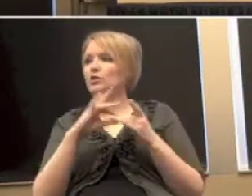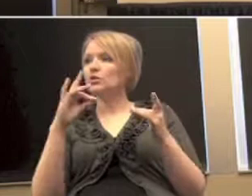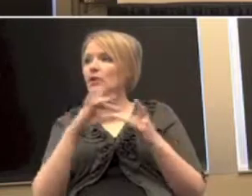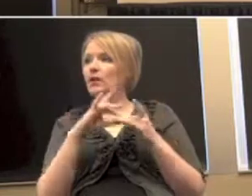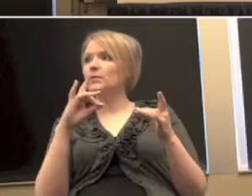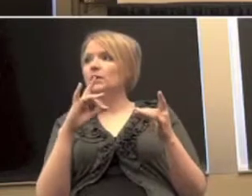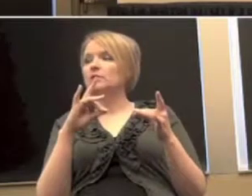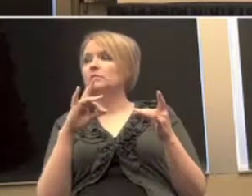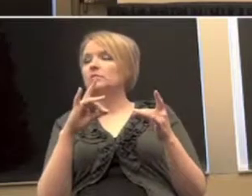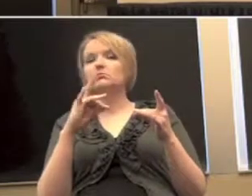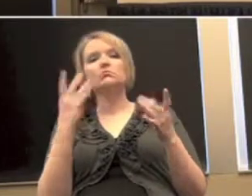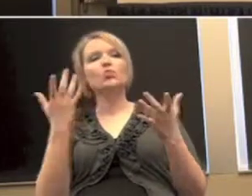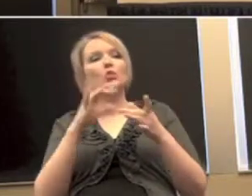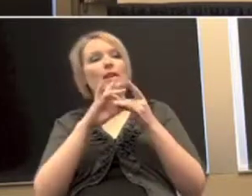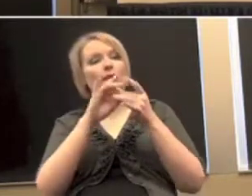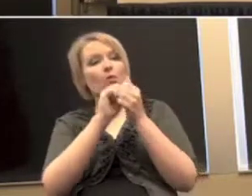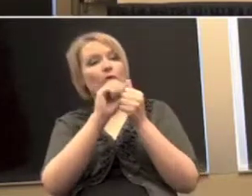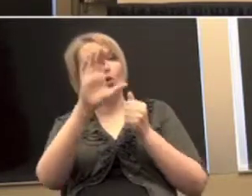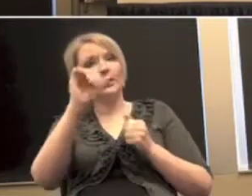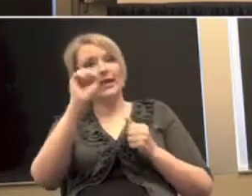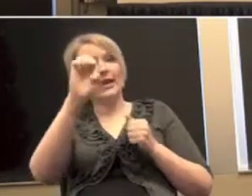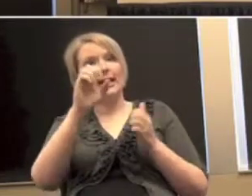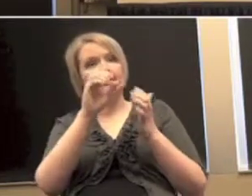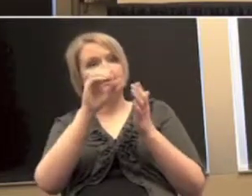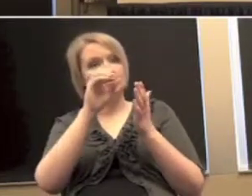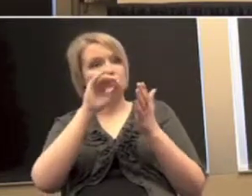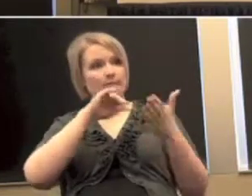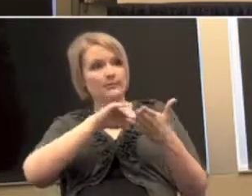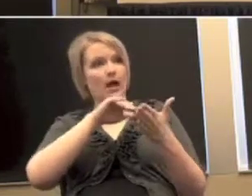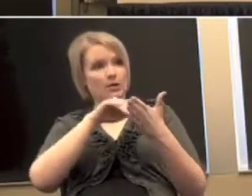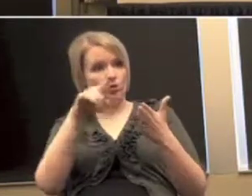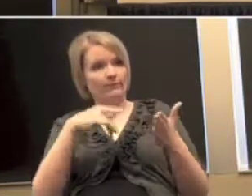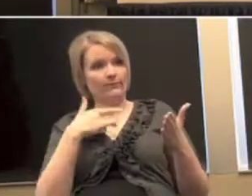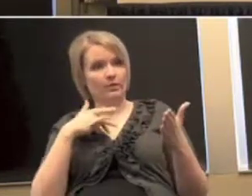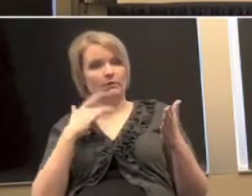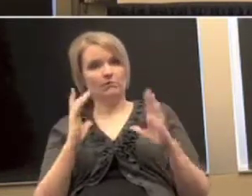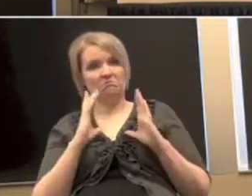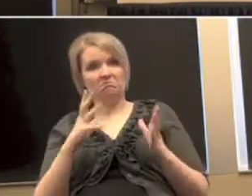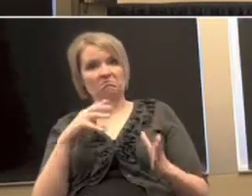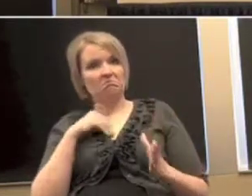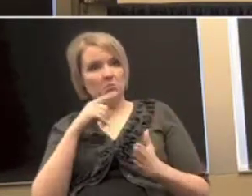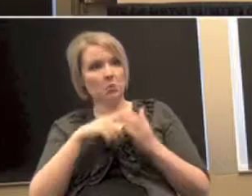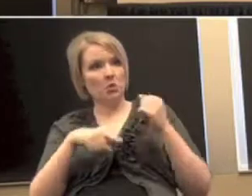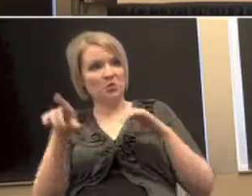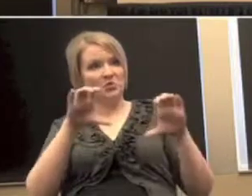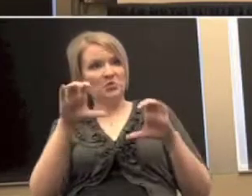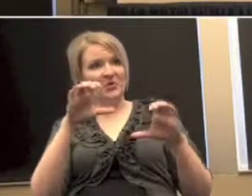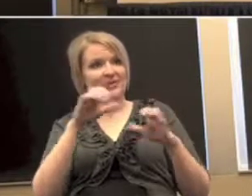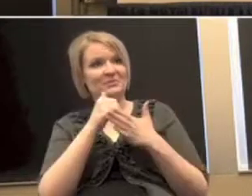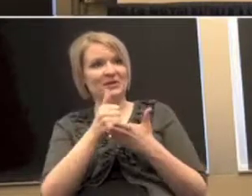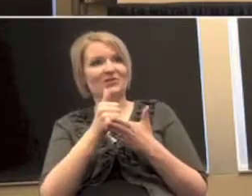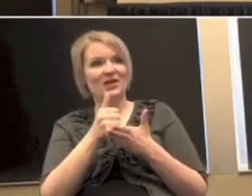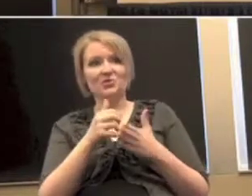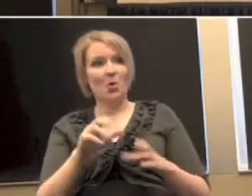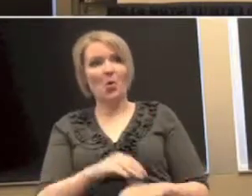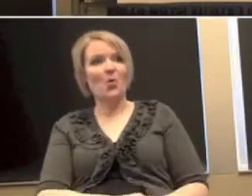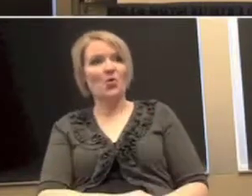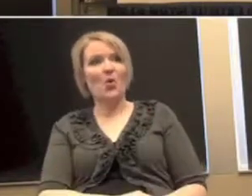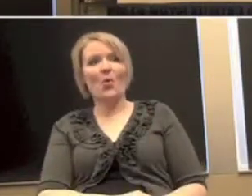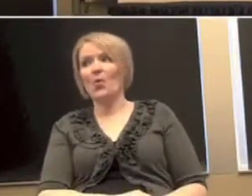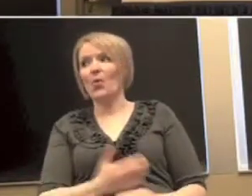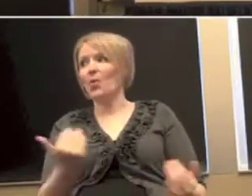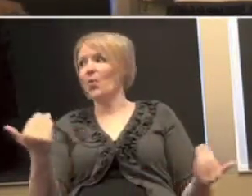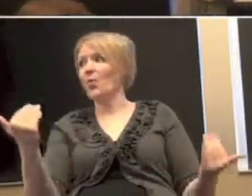or comments on the students that you're working on? Everybody feel good about what you're doing so far as coming up with some interventions for your case